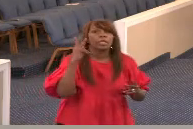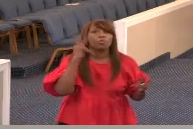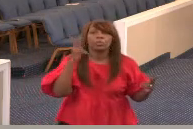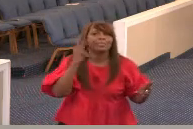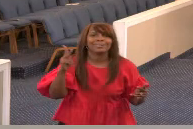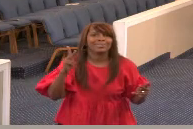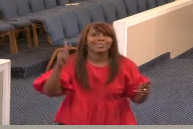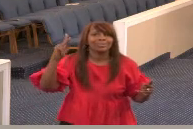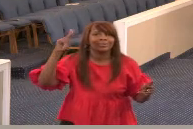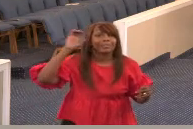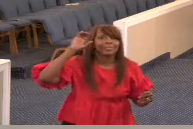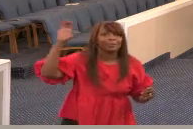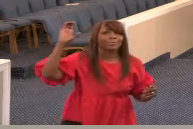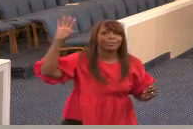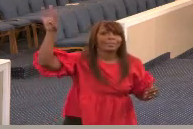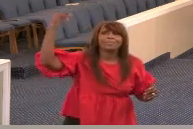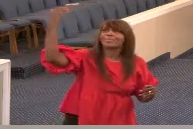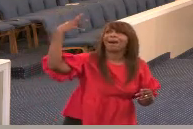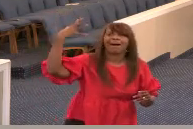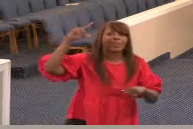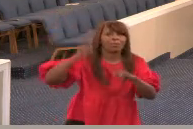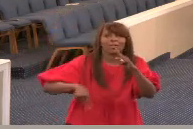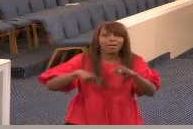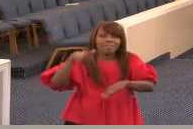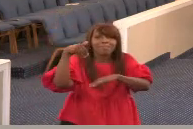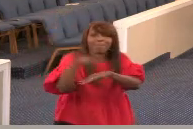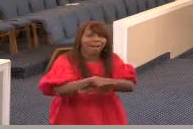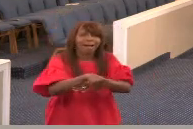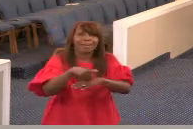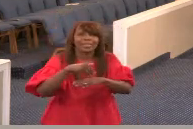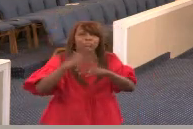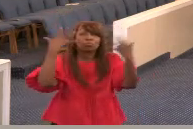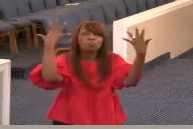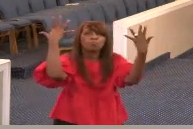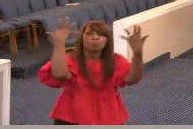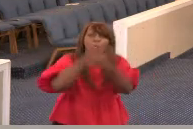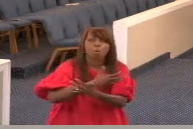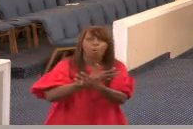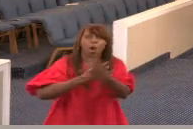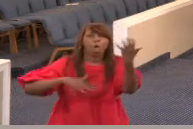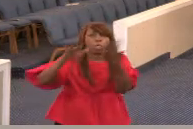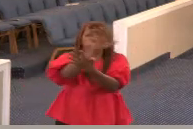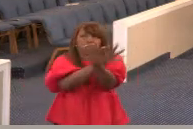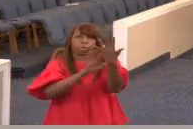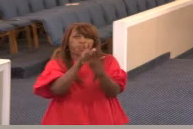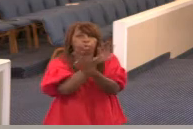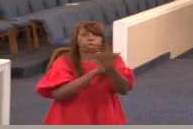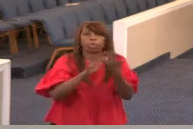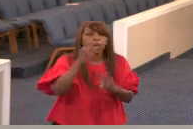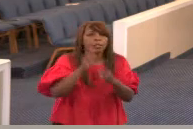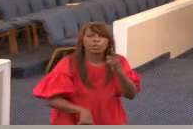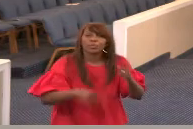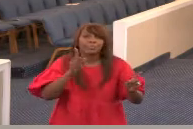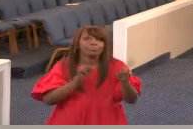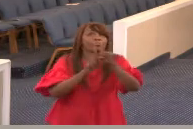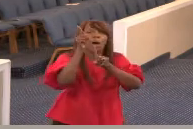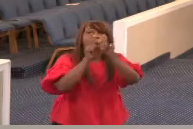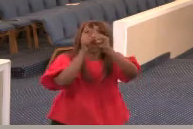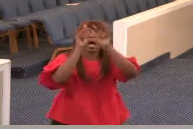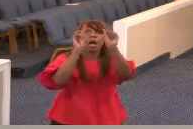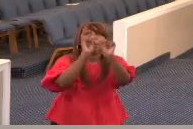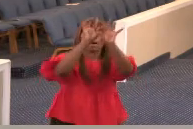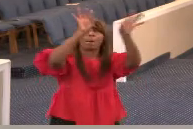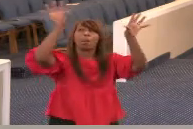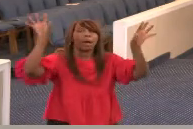the sun. And in the nighttime, they couldn't visibly capture sight of the